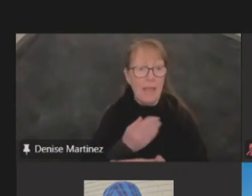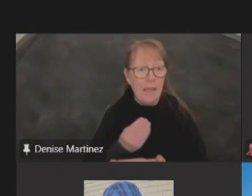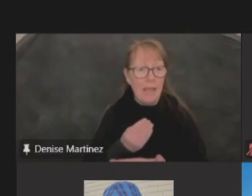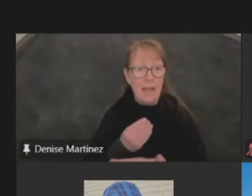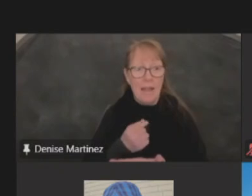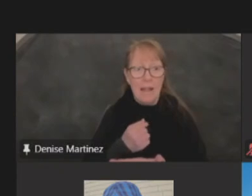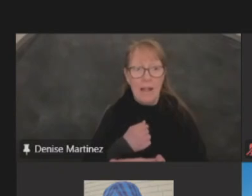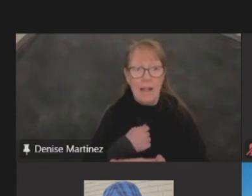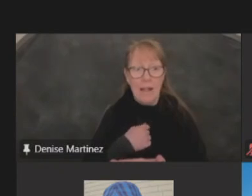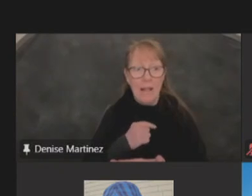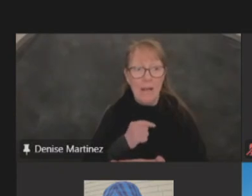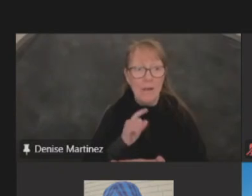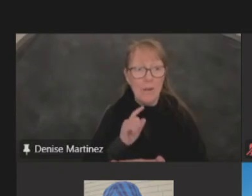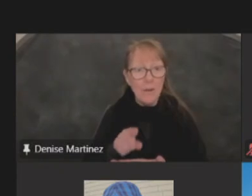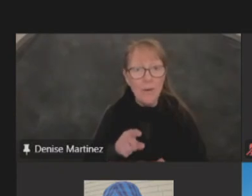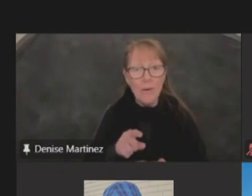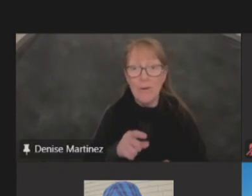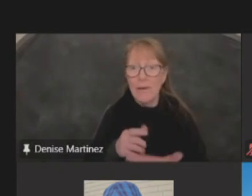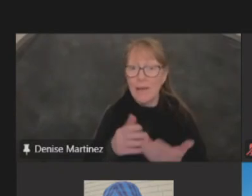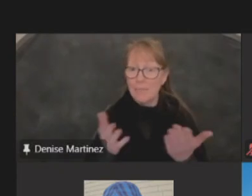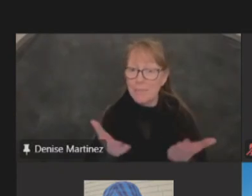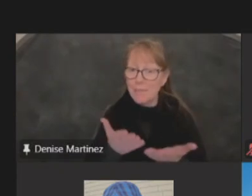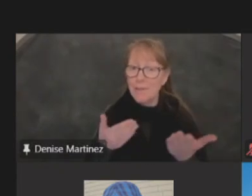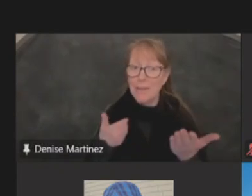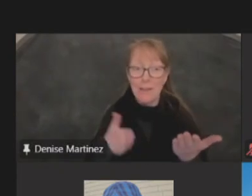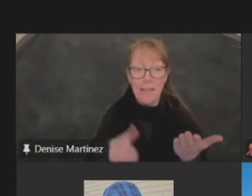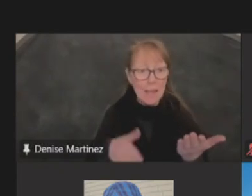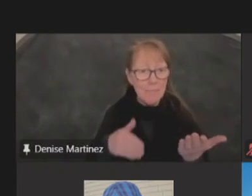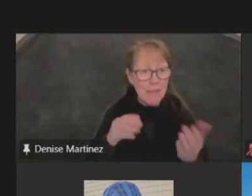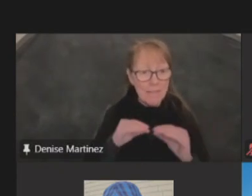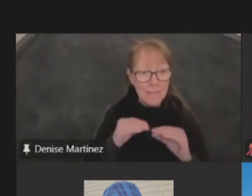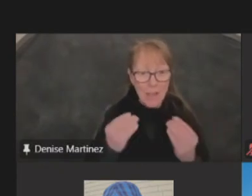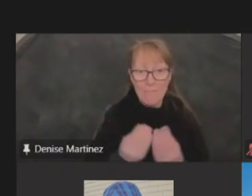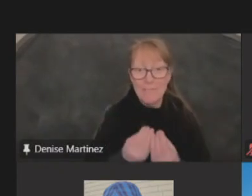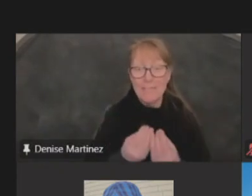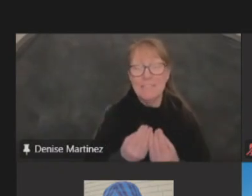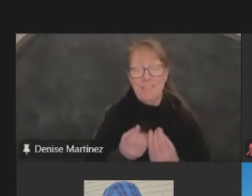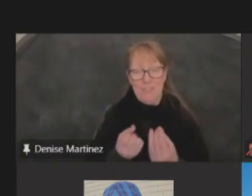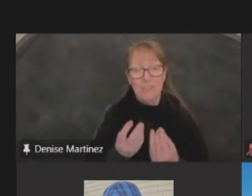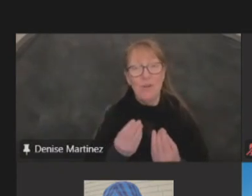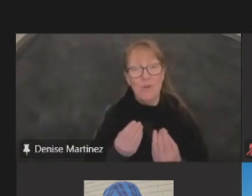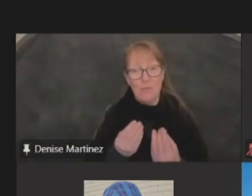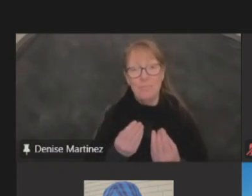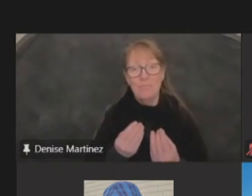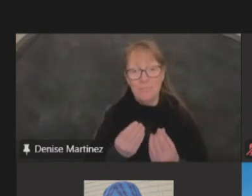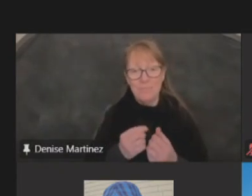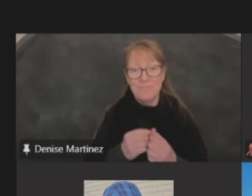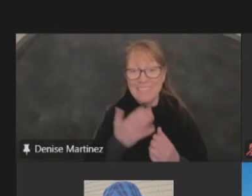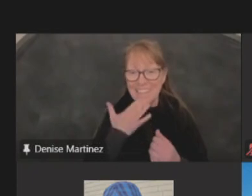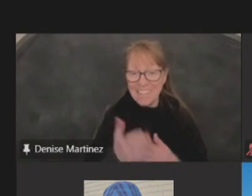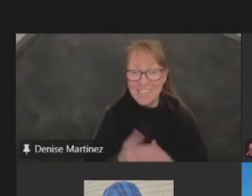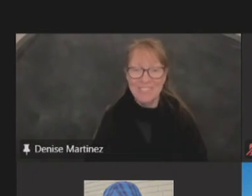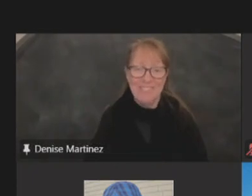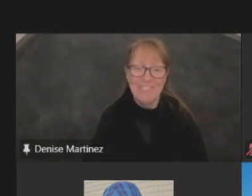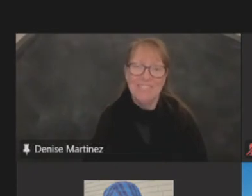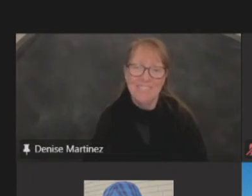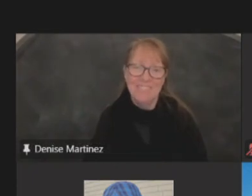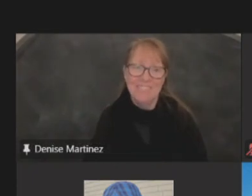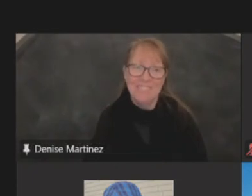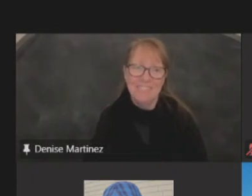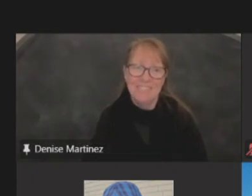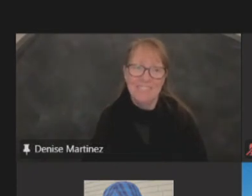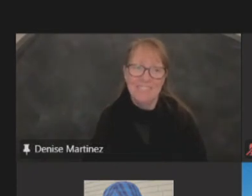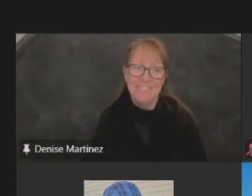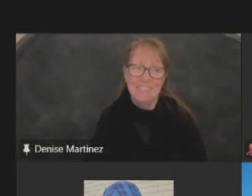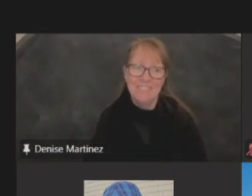Here I am at the office. And so, thank you.